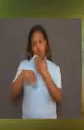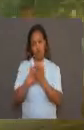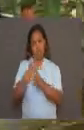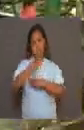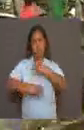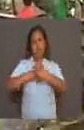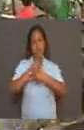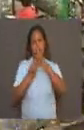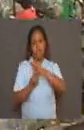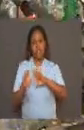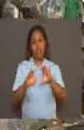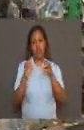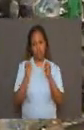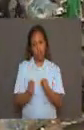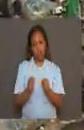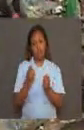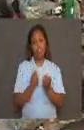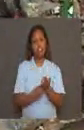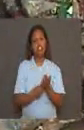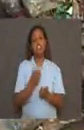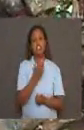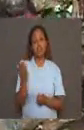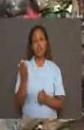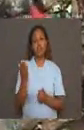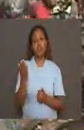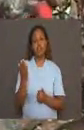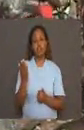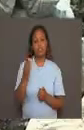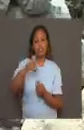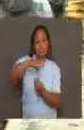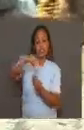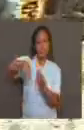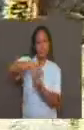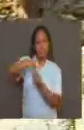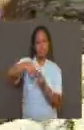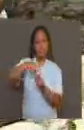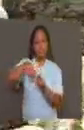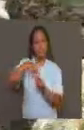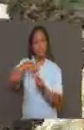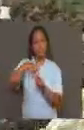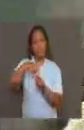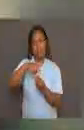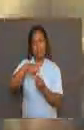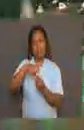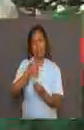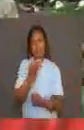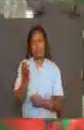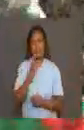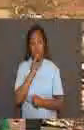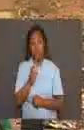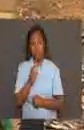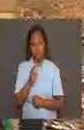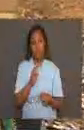world. These issues include environmental problems.